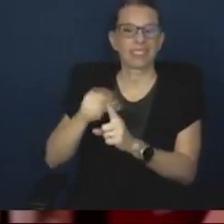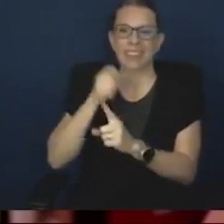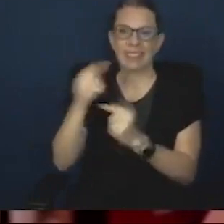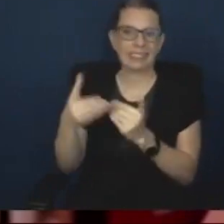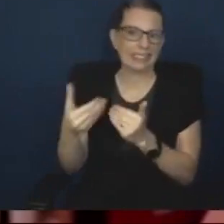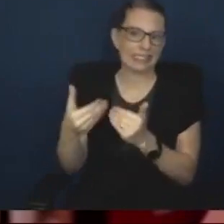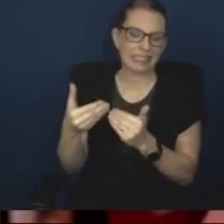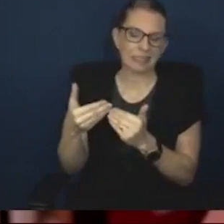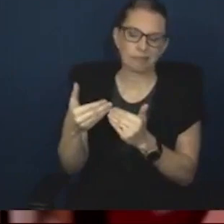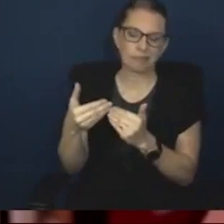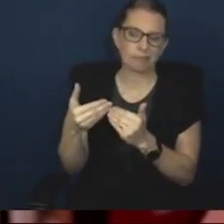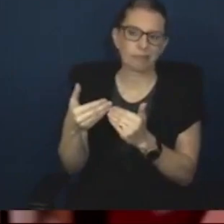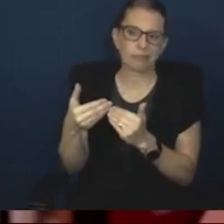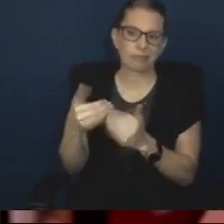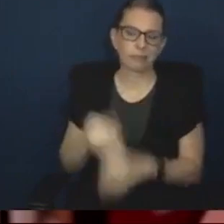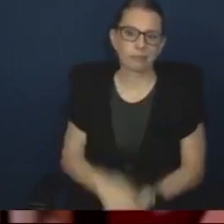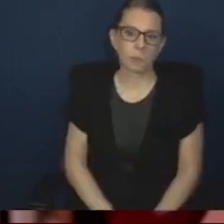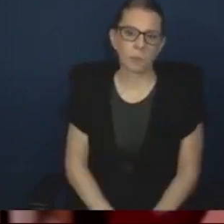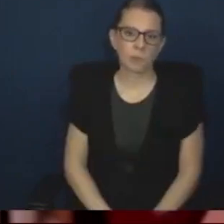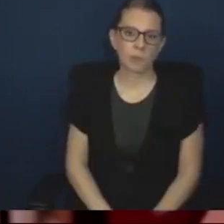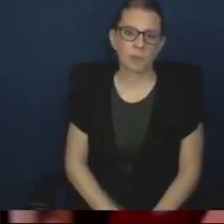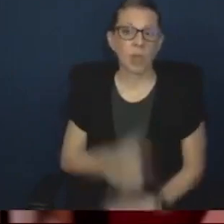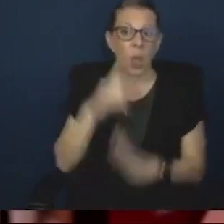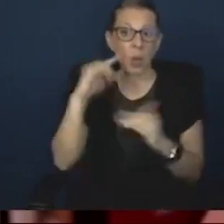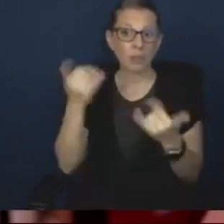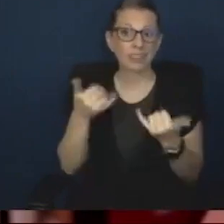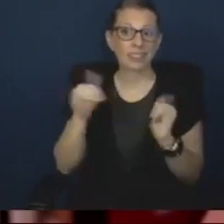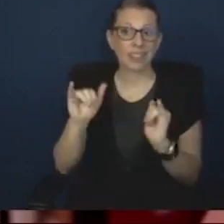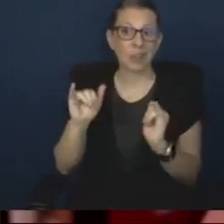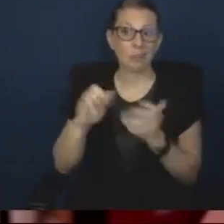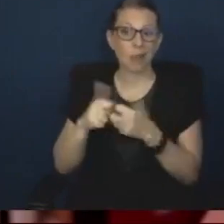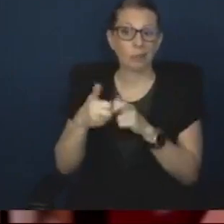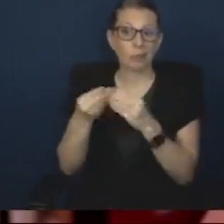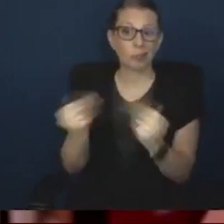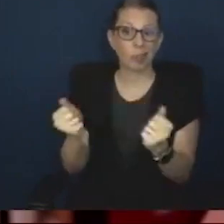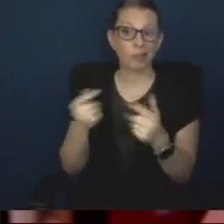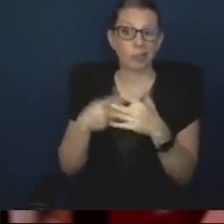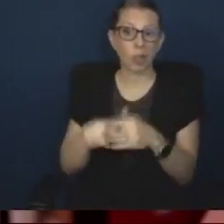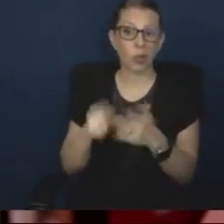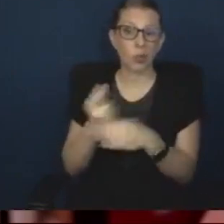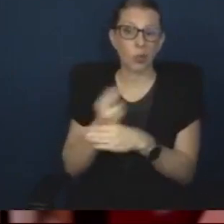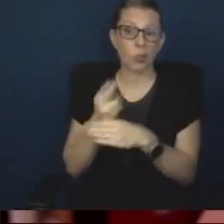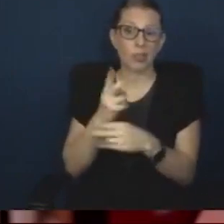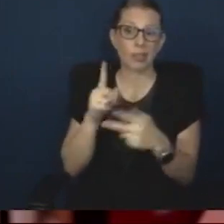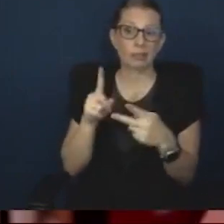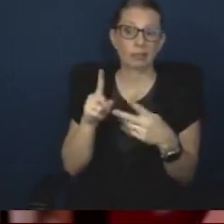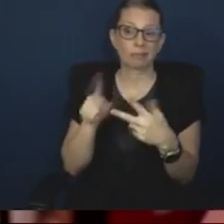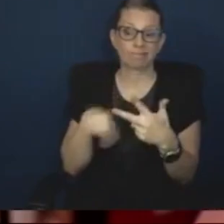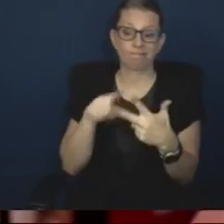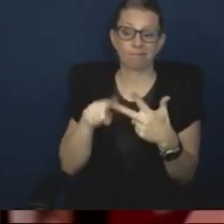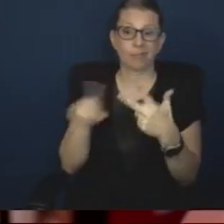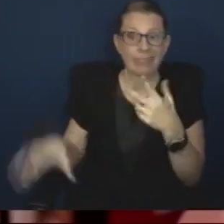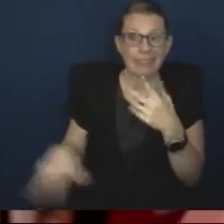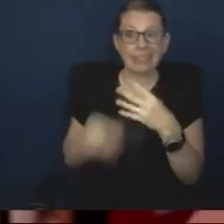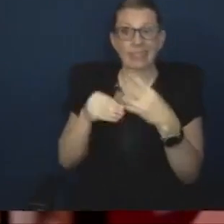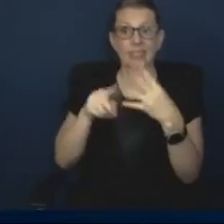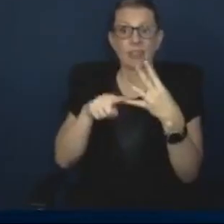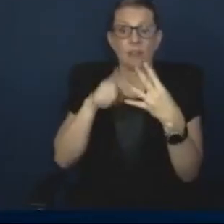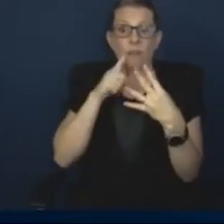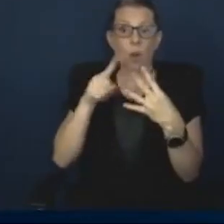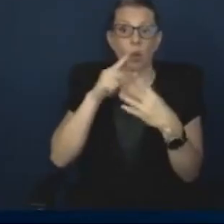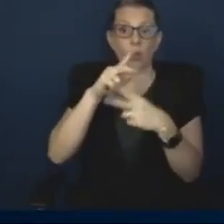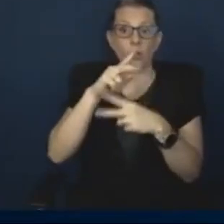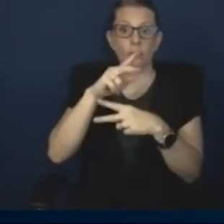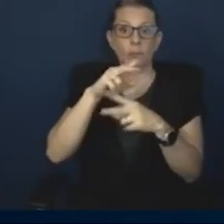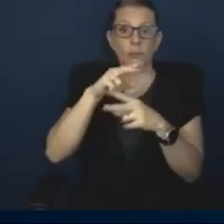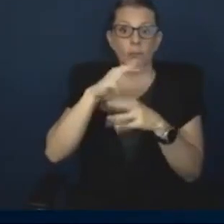I'm hoping that it will still, they'll still solve their problems and we can start using it to add to the global supply.